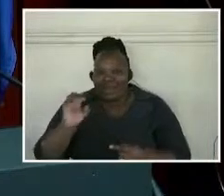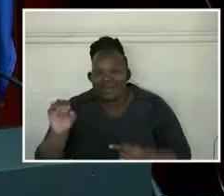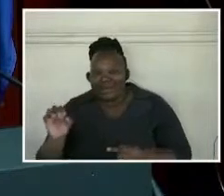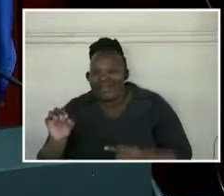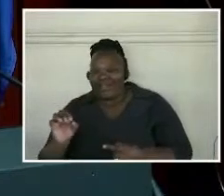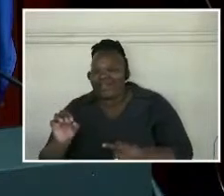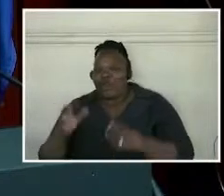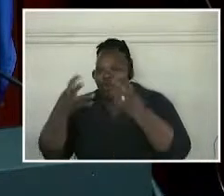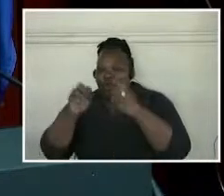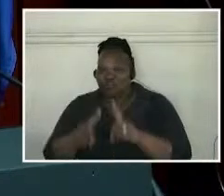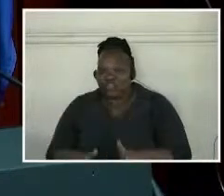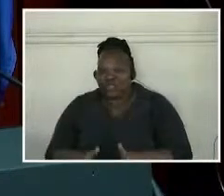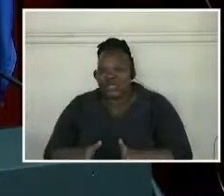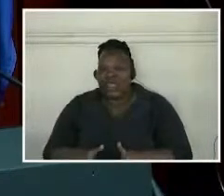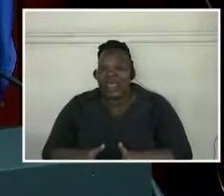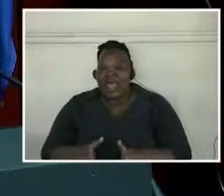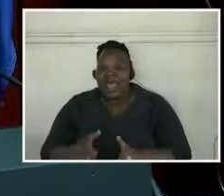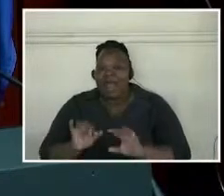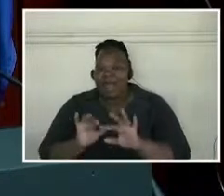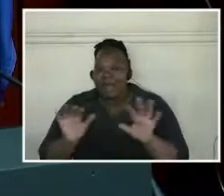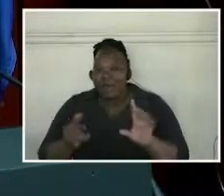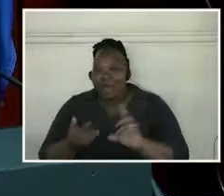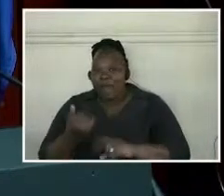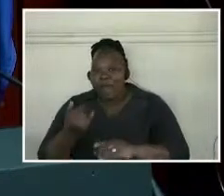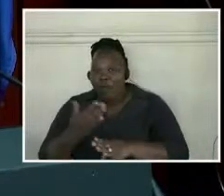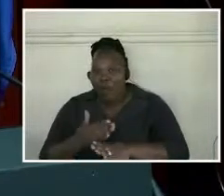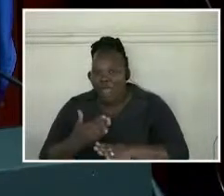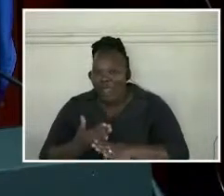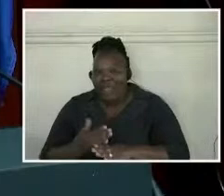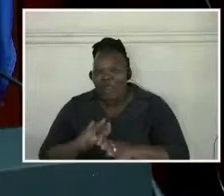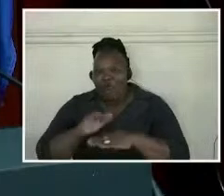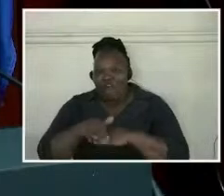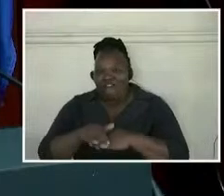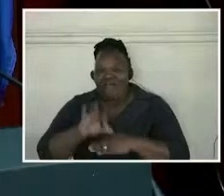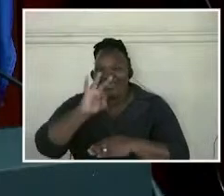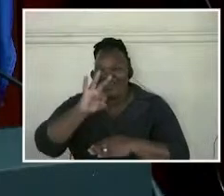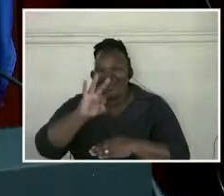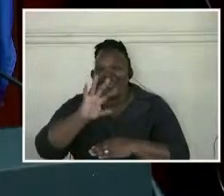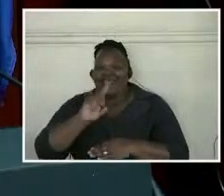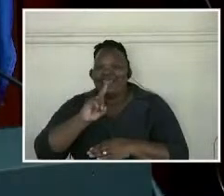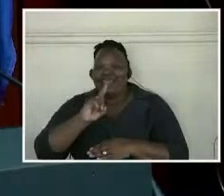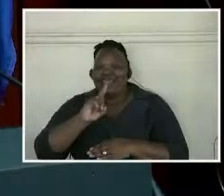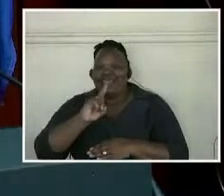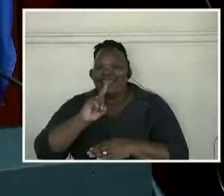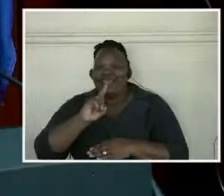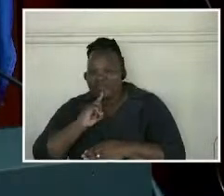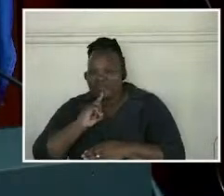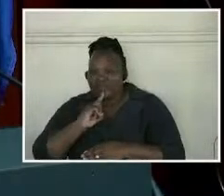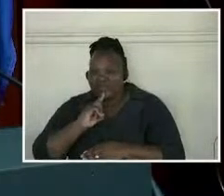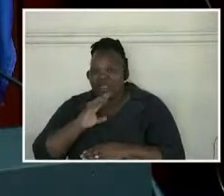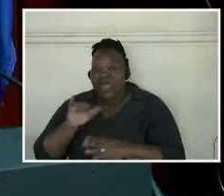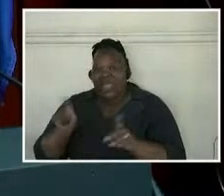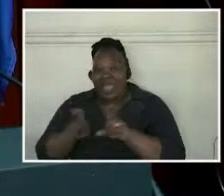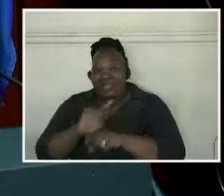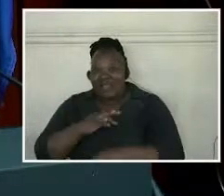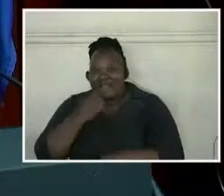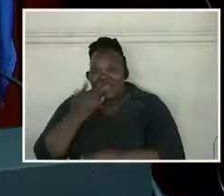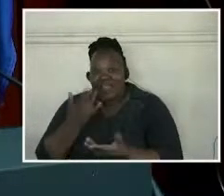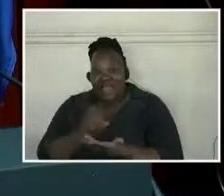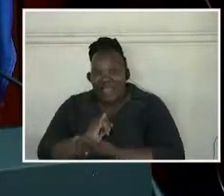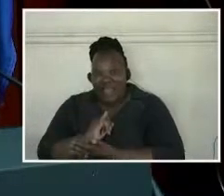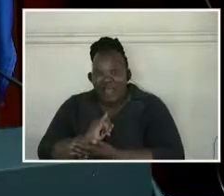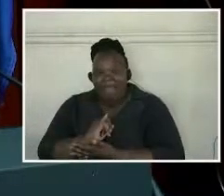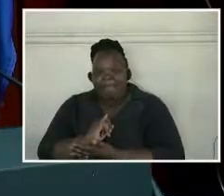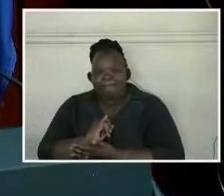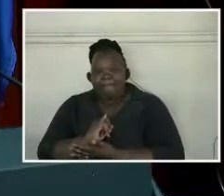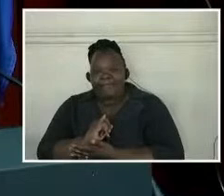over 3 000 job opportunities for creative industry as mentioned earlier key